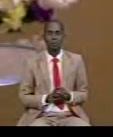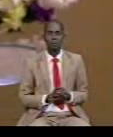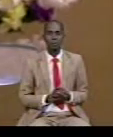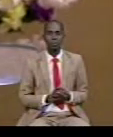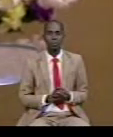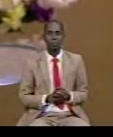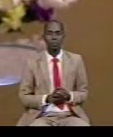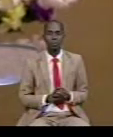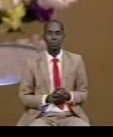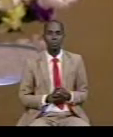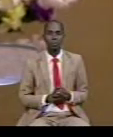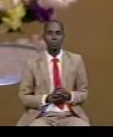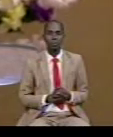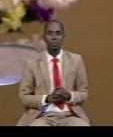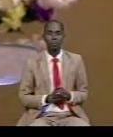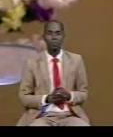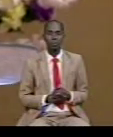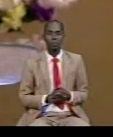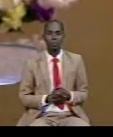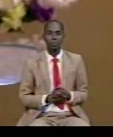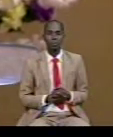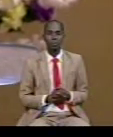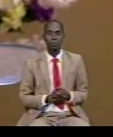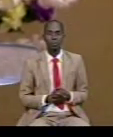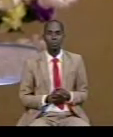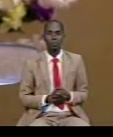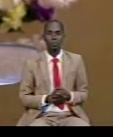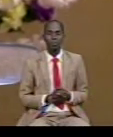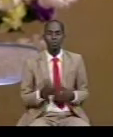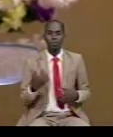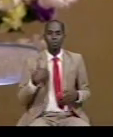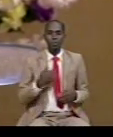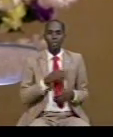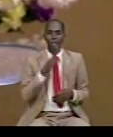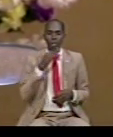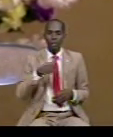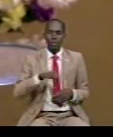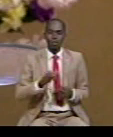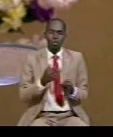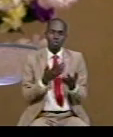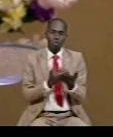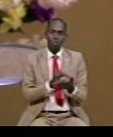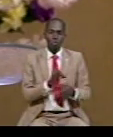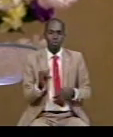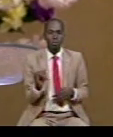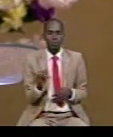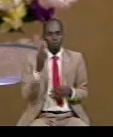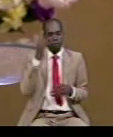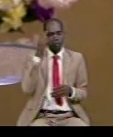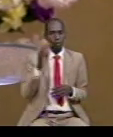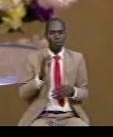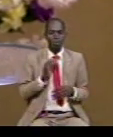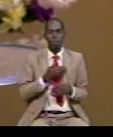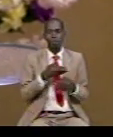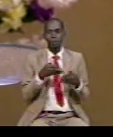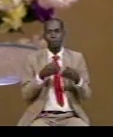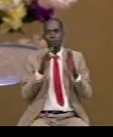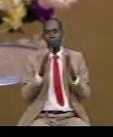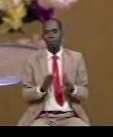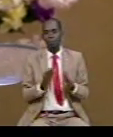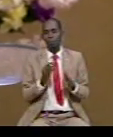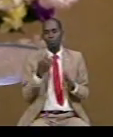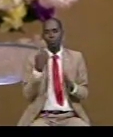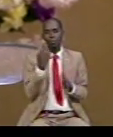the information so that we can receive the packed, powerful prayer